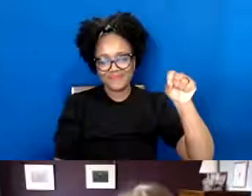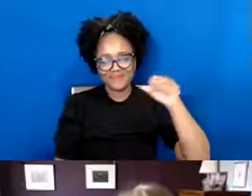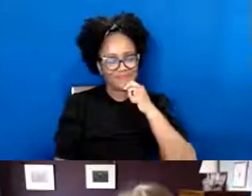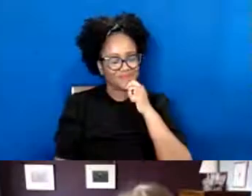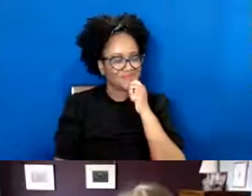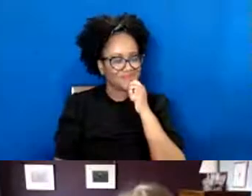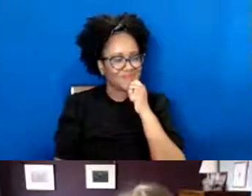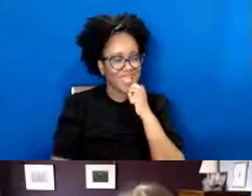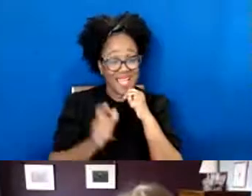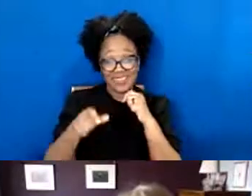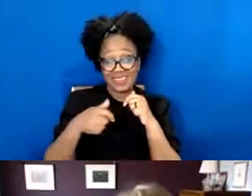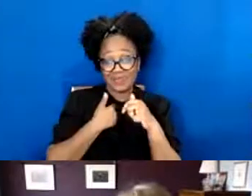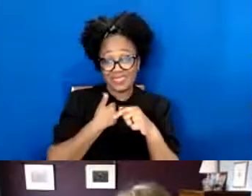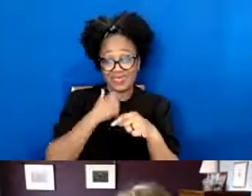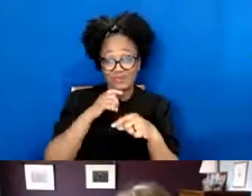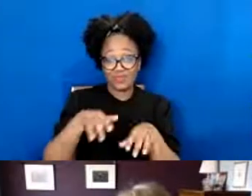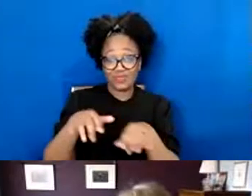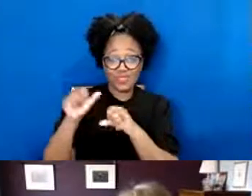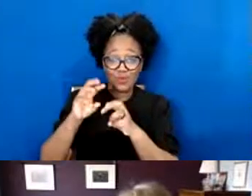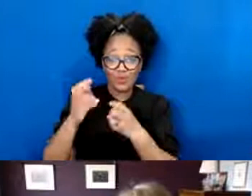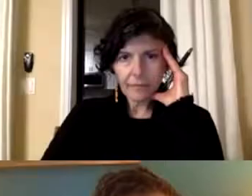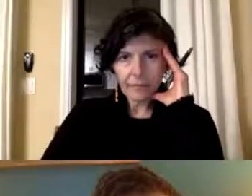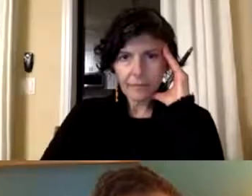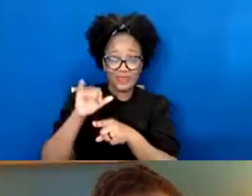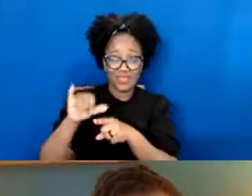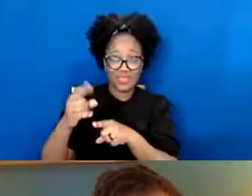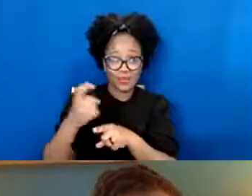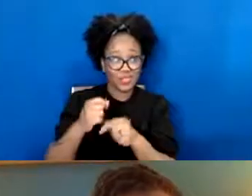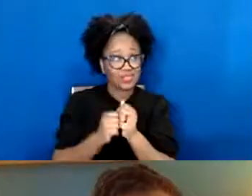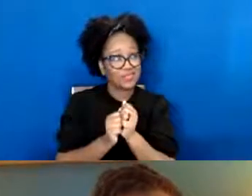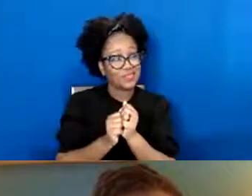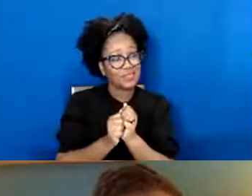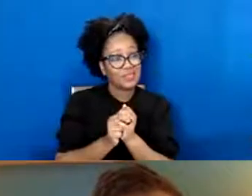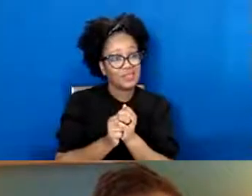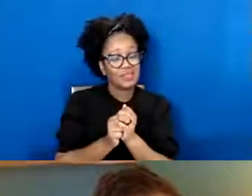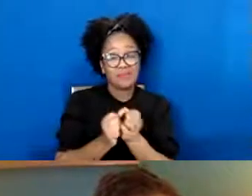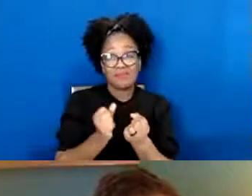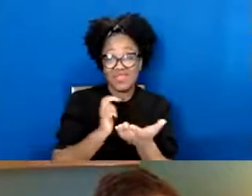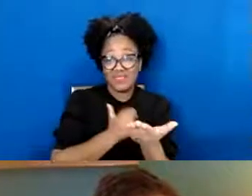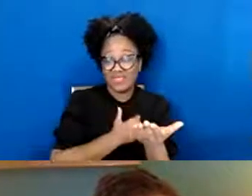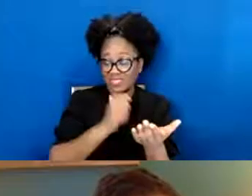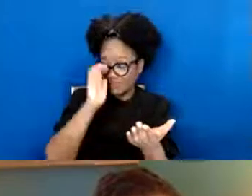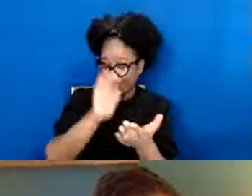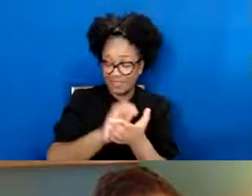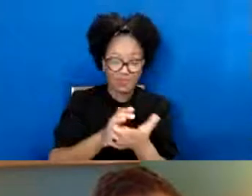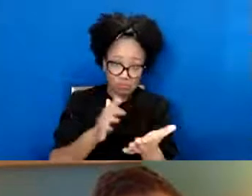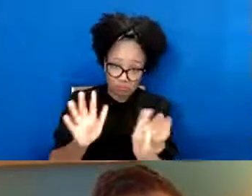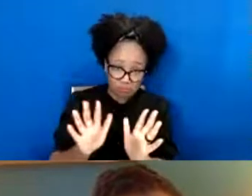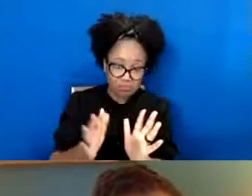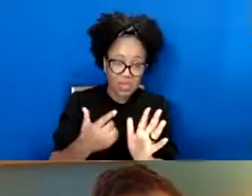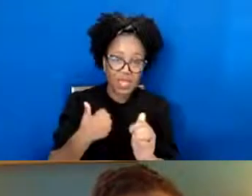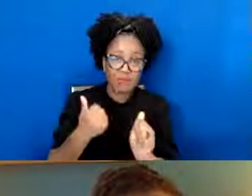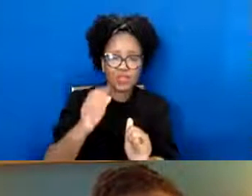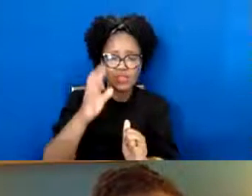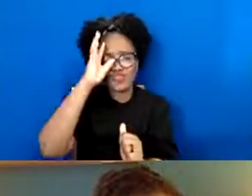know how to. I think there's a part in some of us who believes, even though like I'm trying to create lush art that can make people